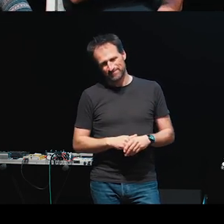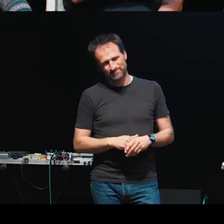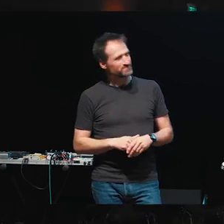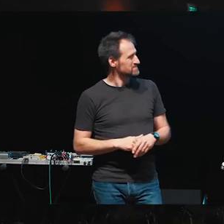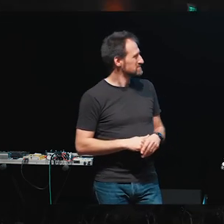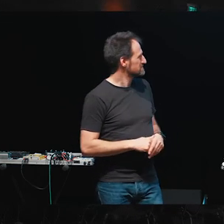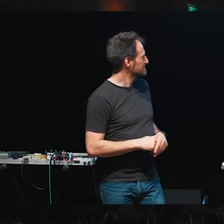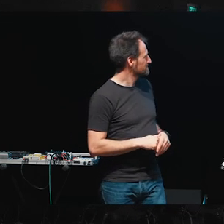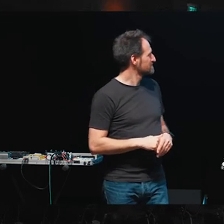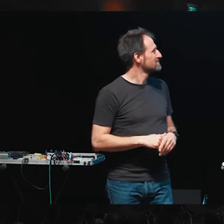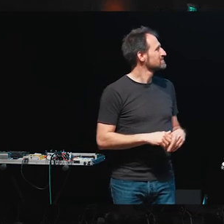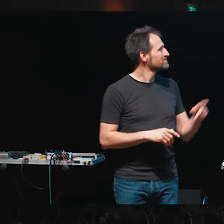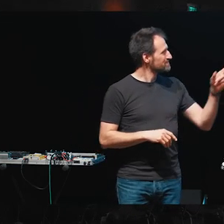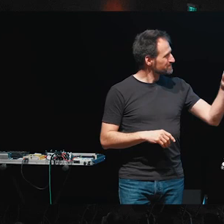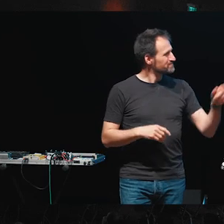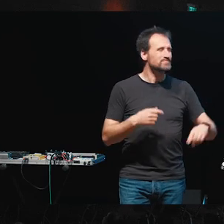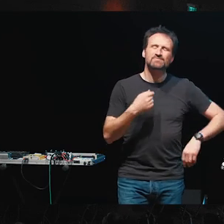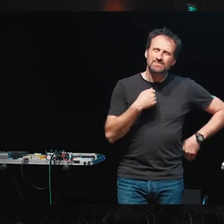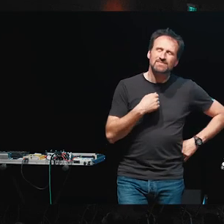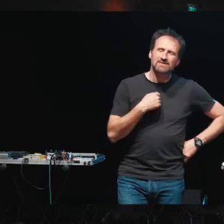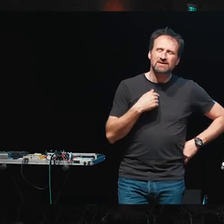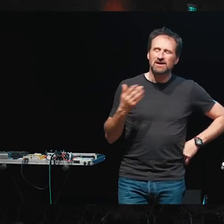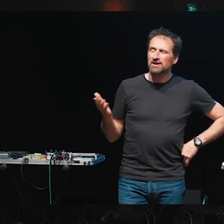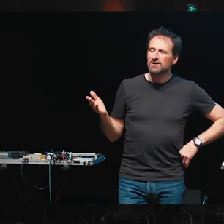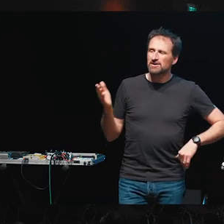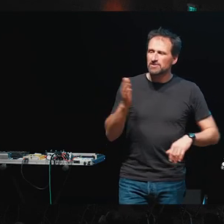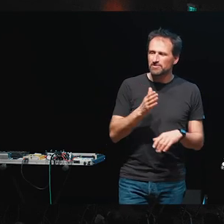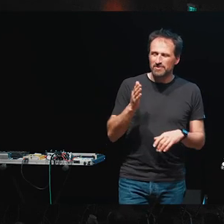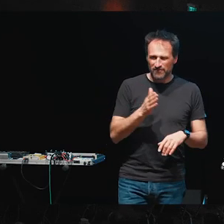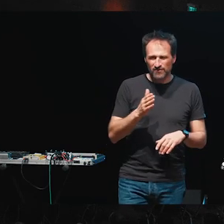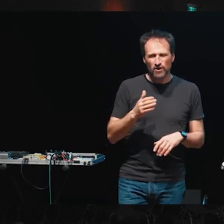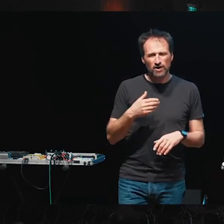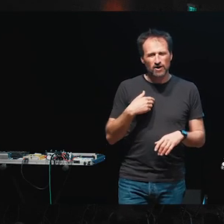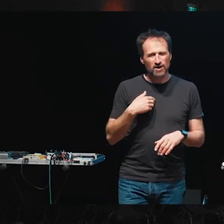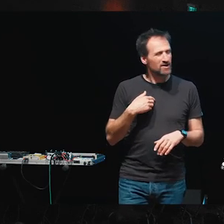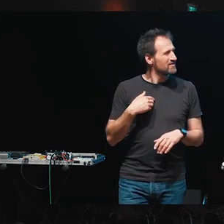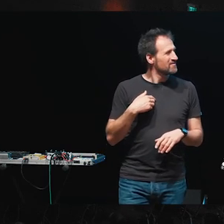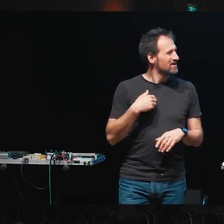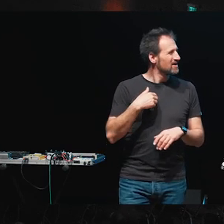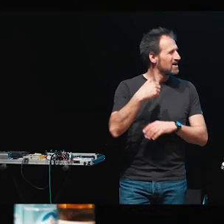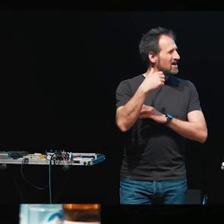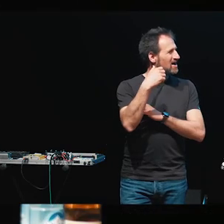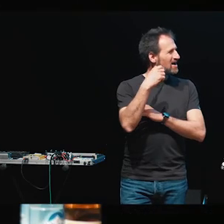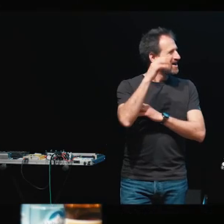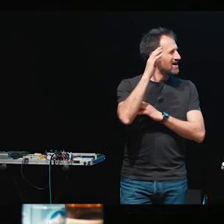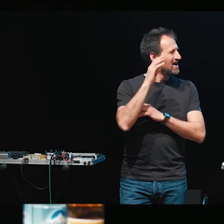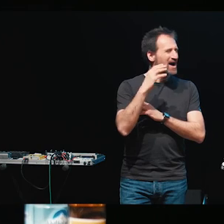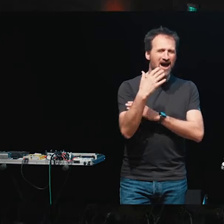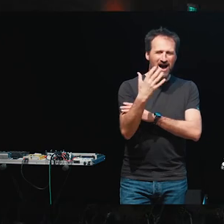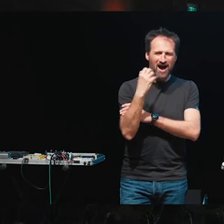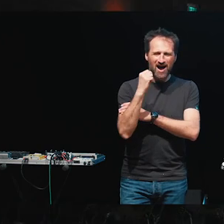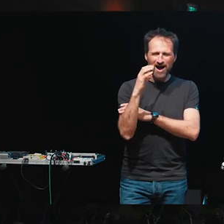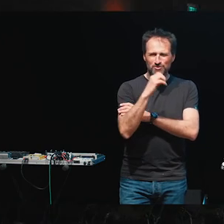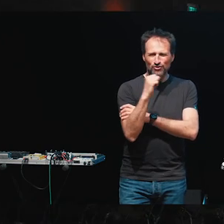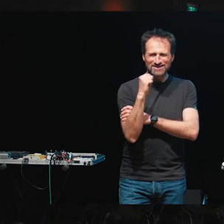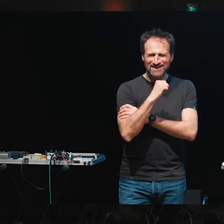So I saw before there was arm wrestling, was it? Was it yesterday?